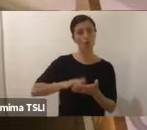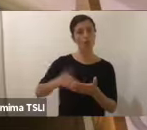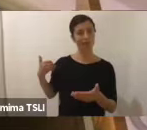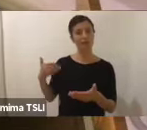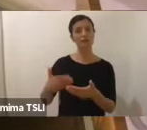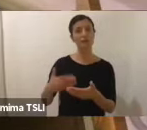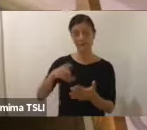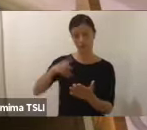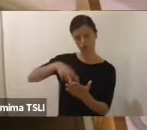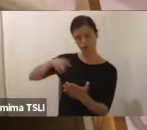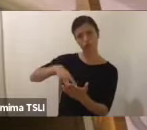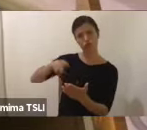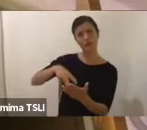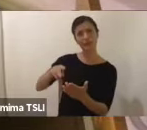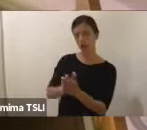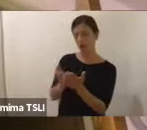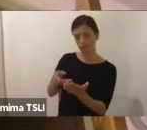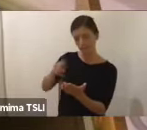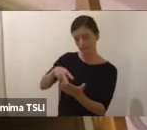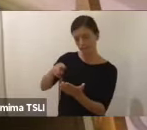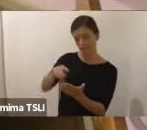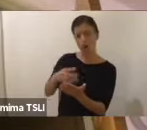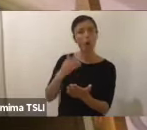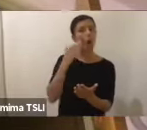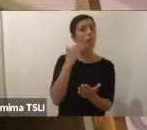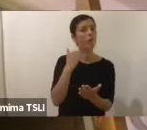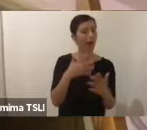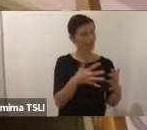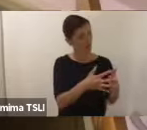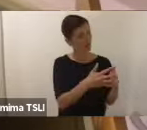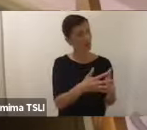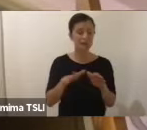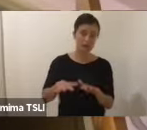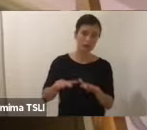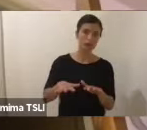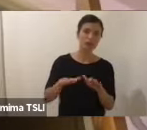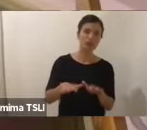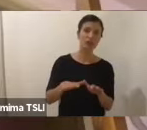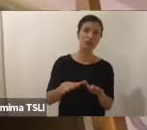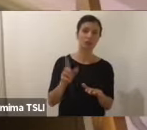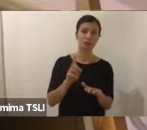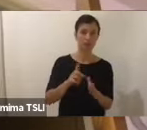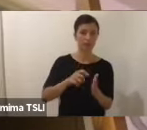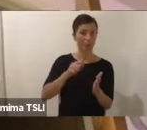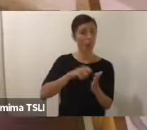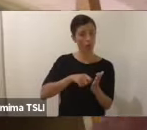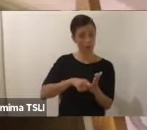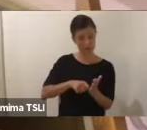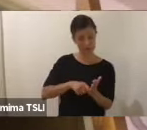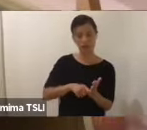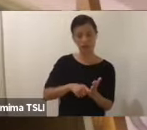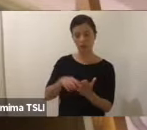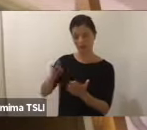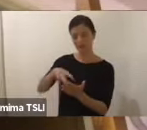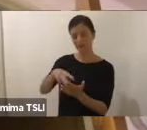country and they don't all agree with what's been said this evening and i think we really do need to listen to